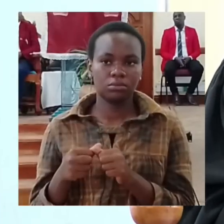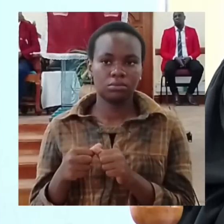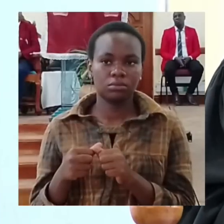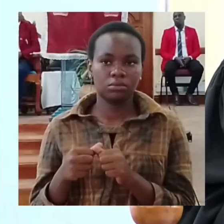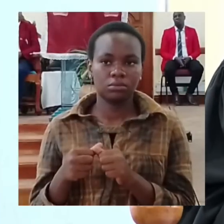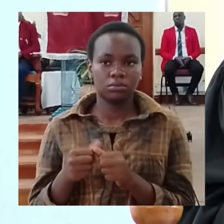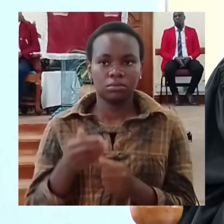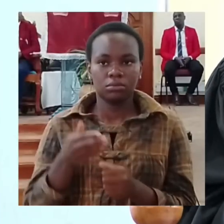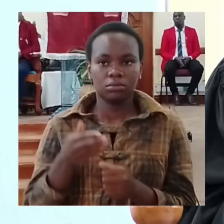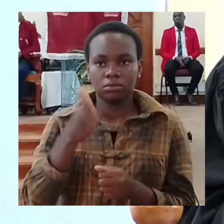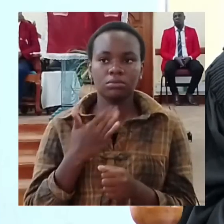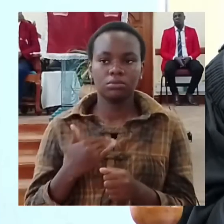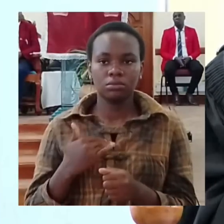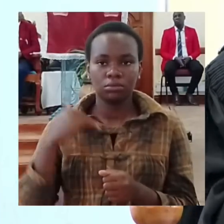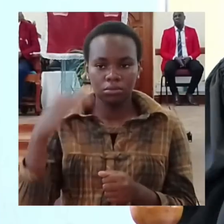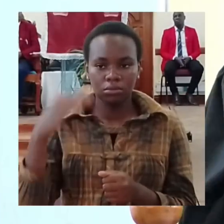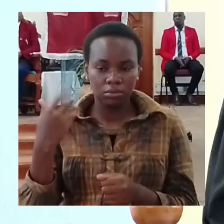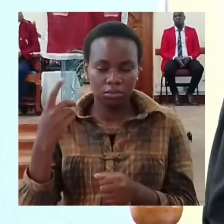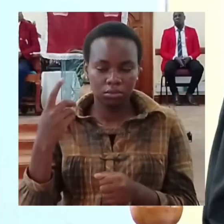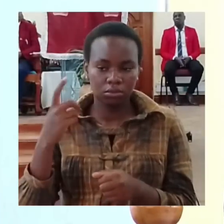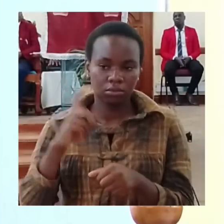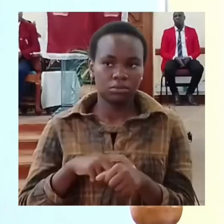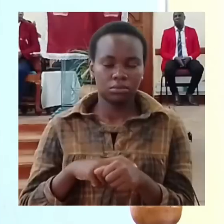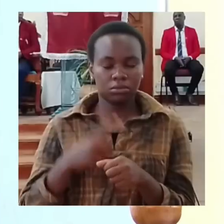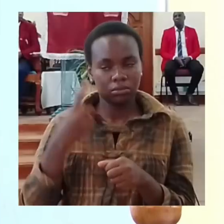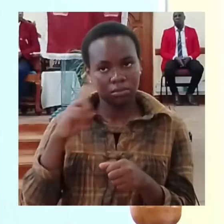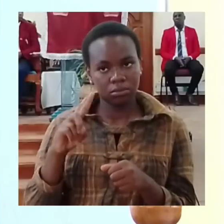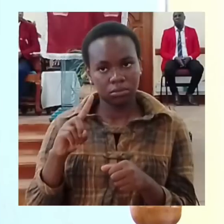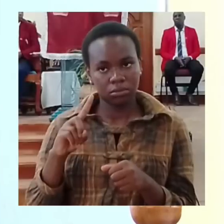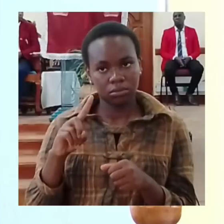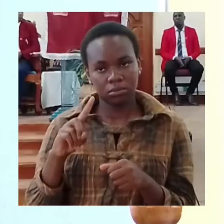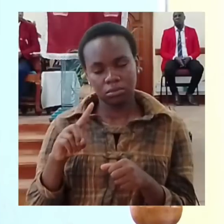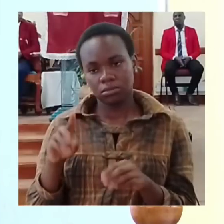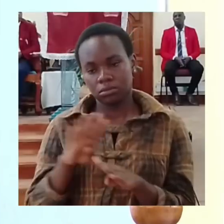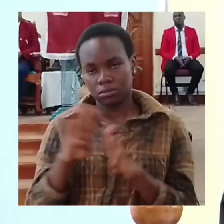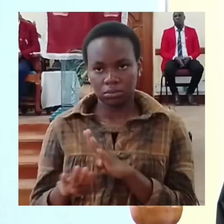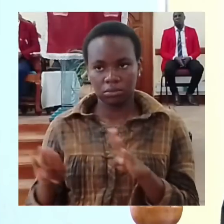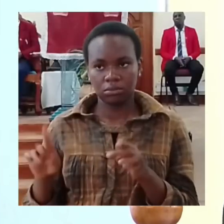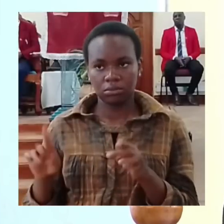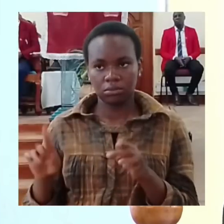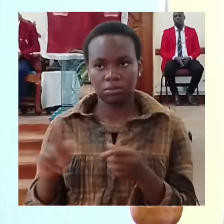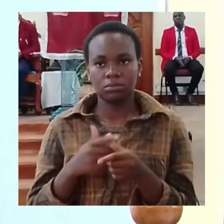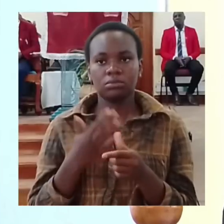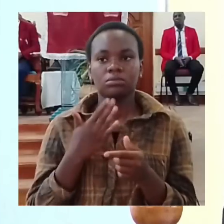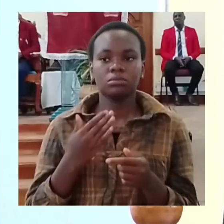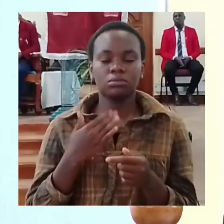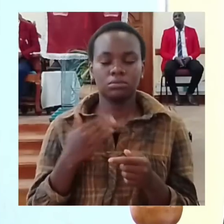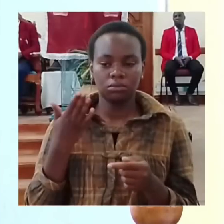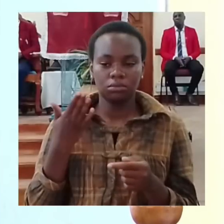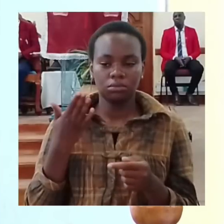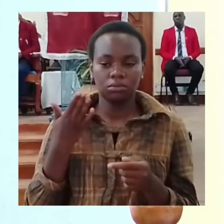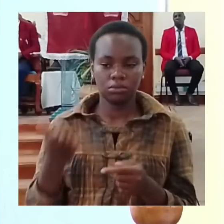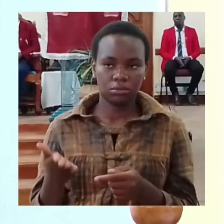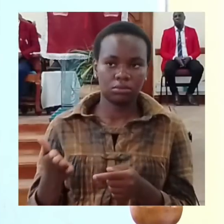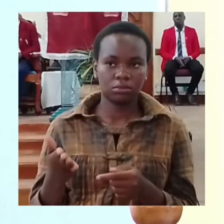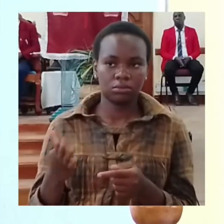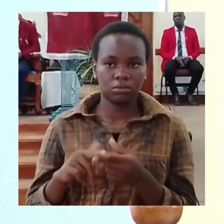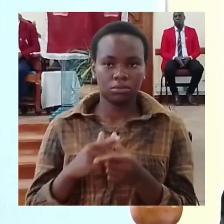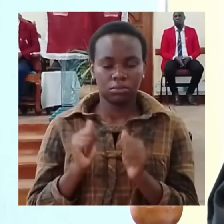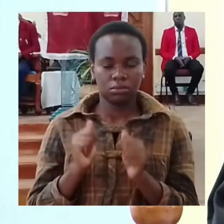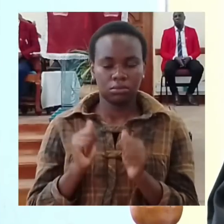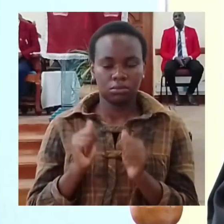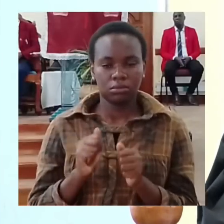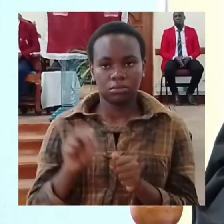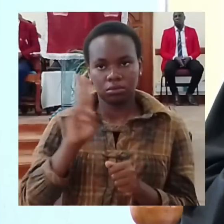God wants our availability before wanting our abilities. Ngai arenda tukorwo ho